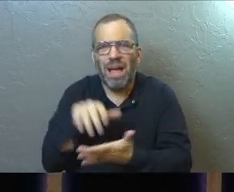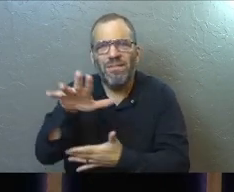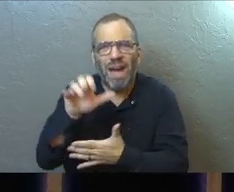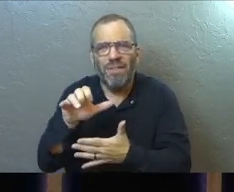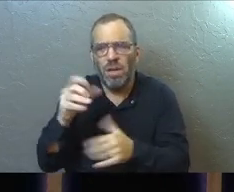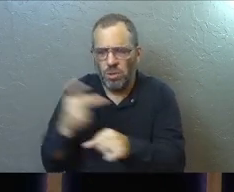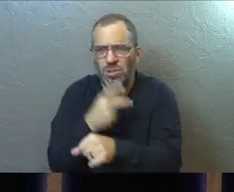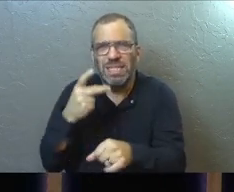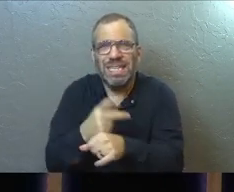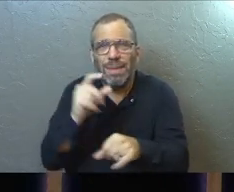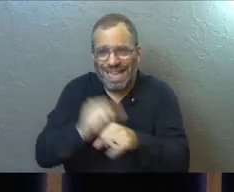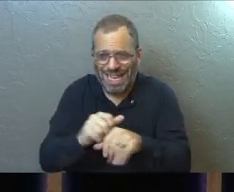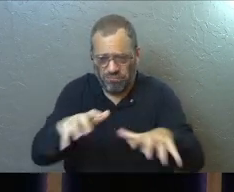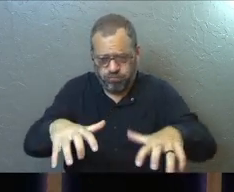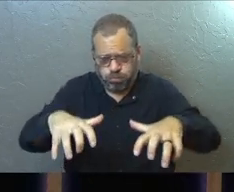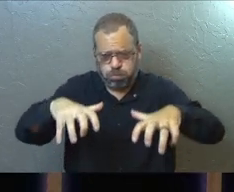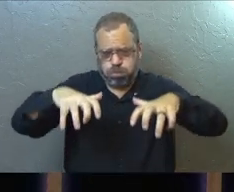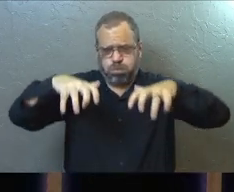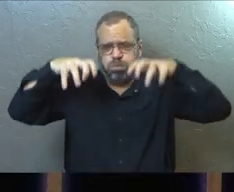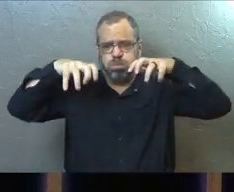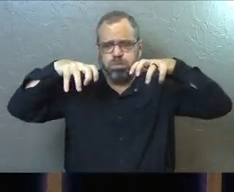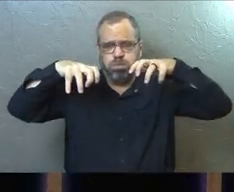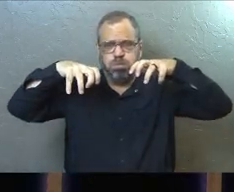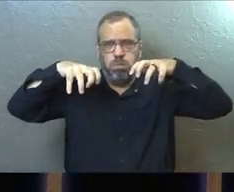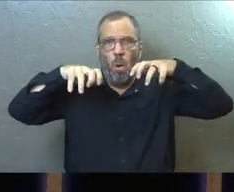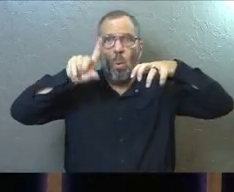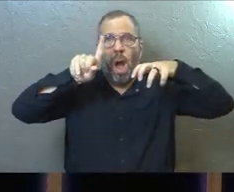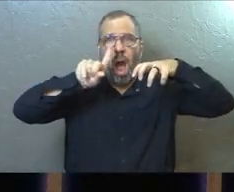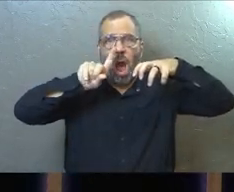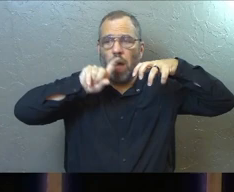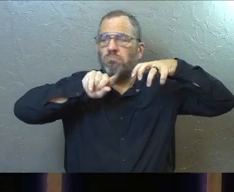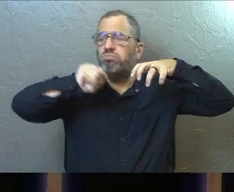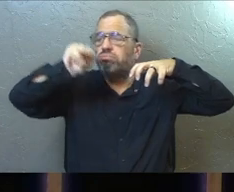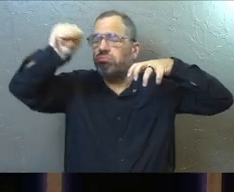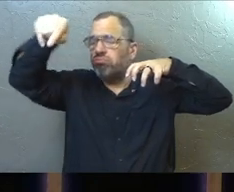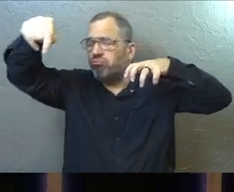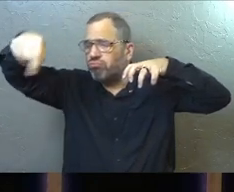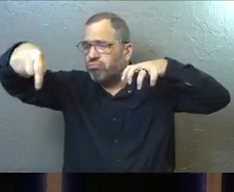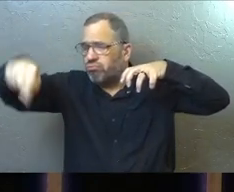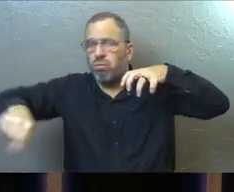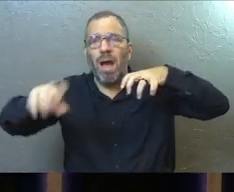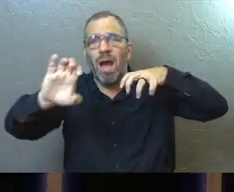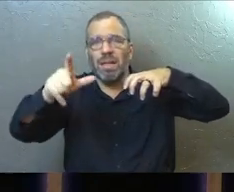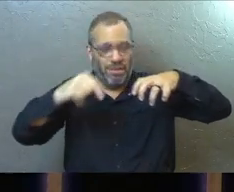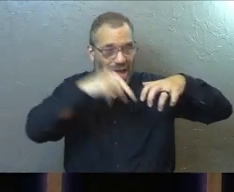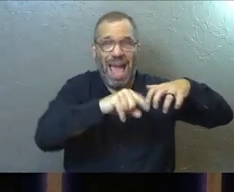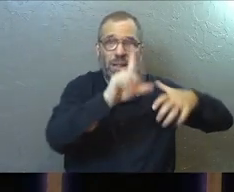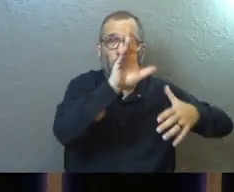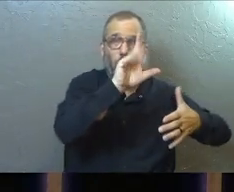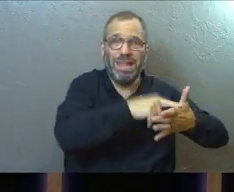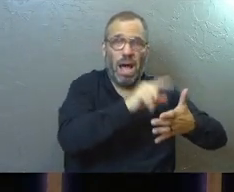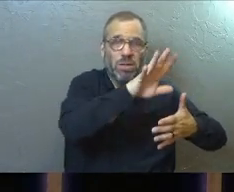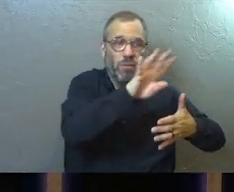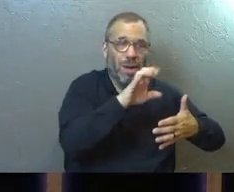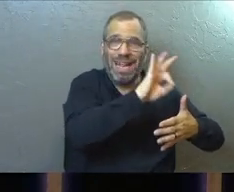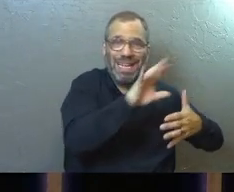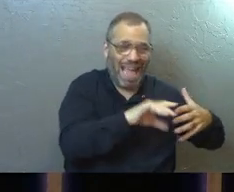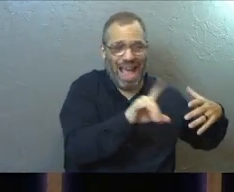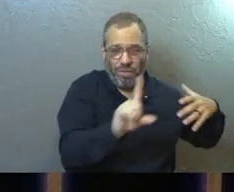1,500 sheep in a single flock, and one of those sheep went falling off a cliff, and the other 1,500 followed.